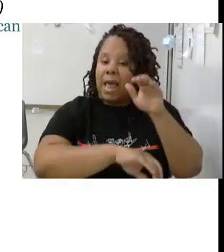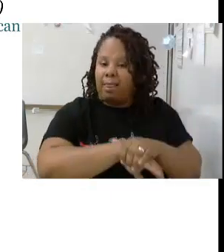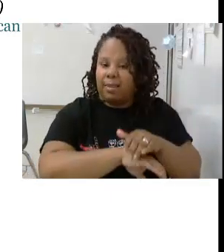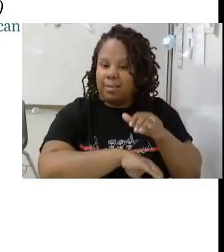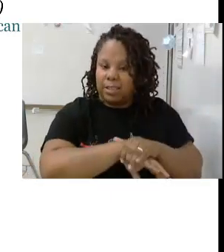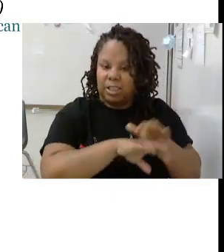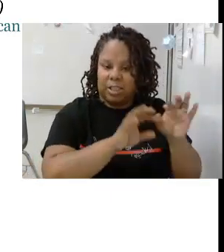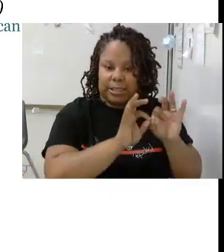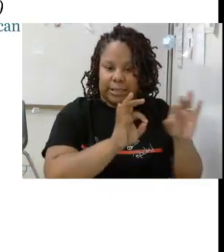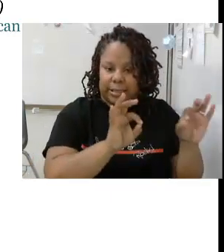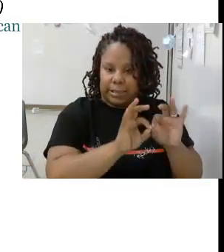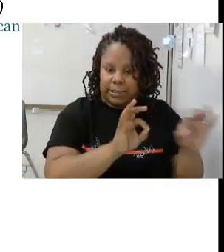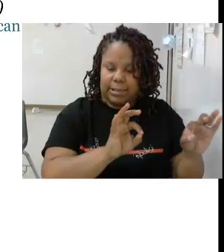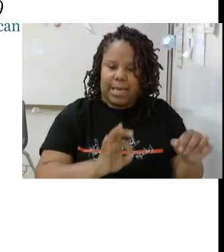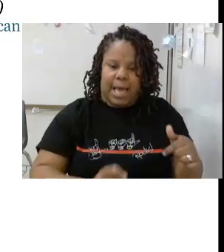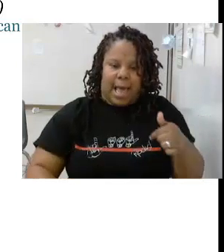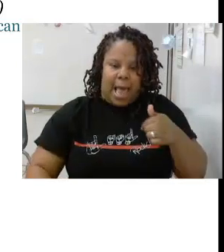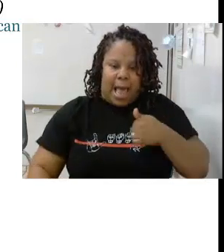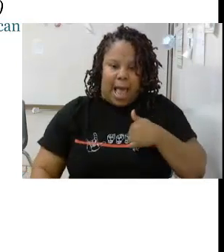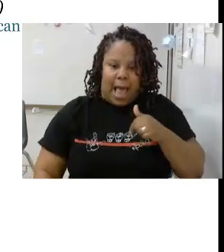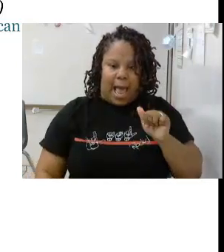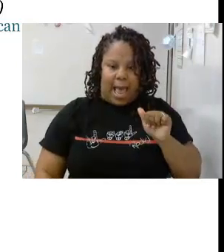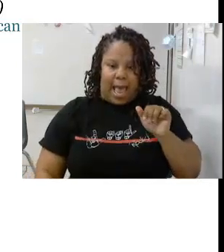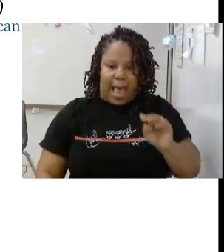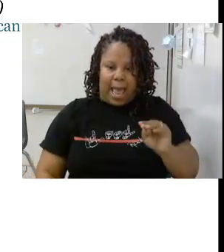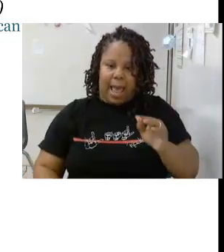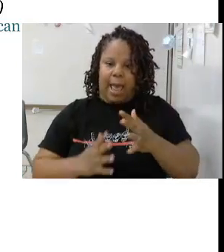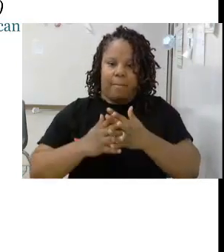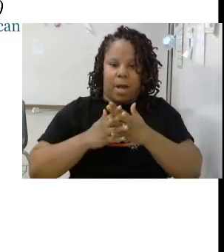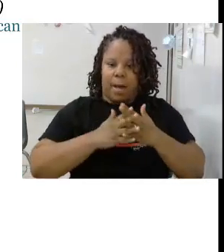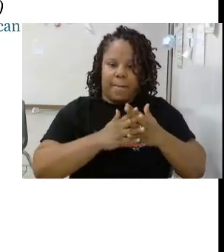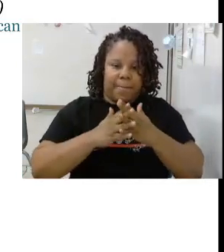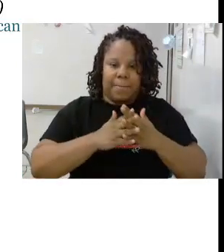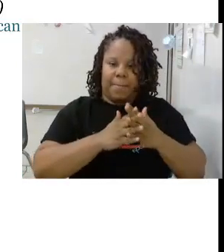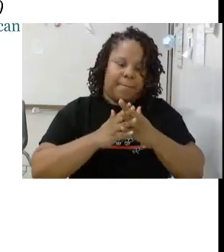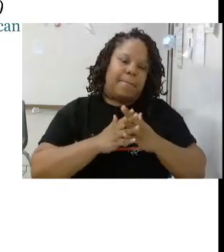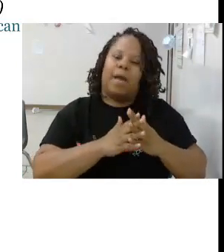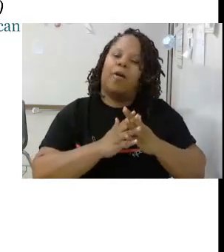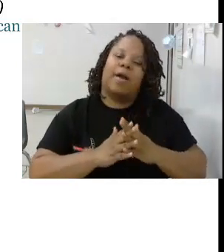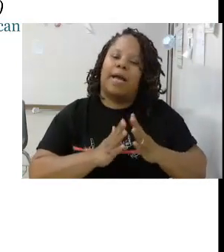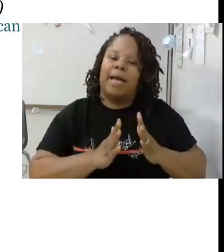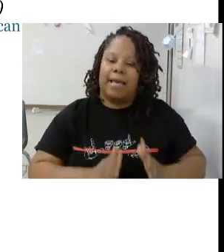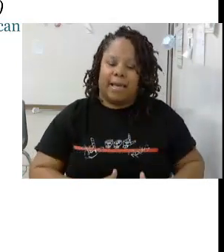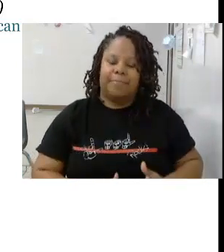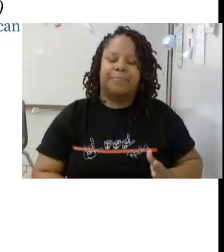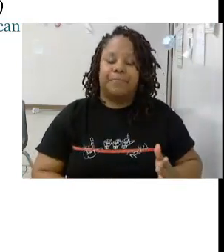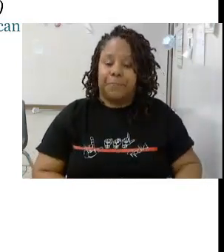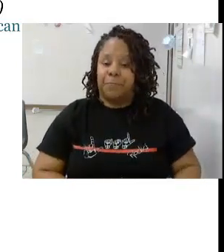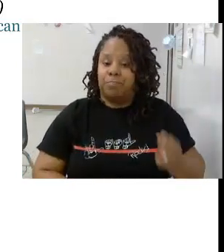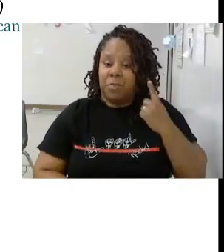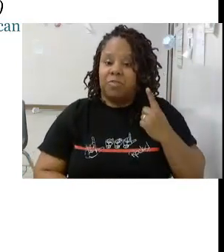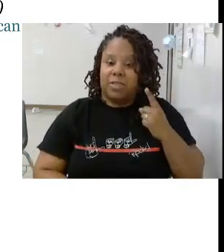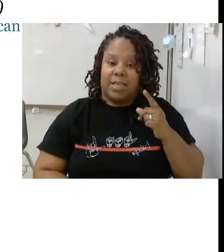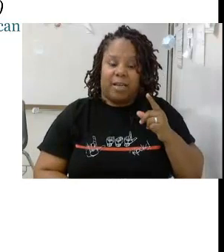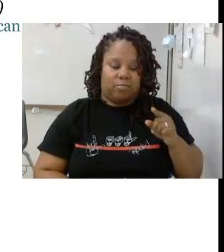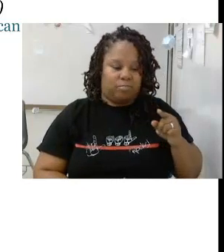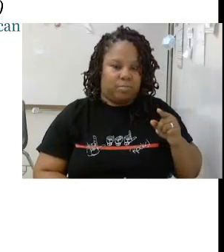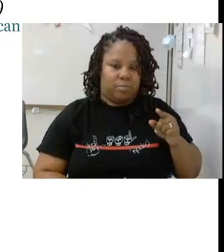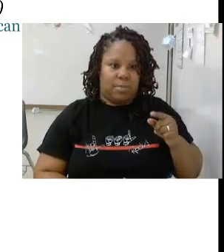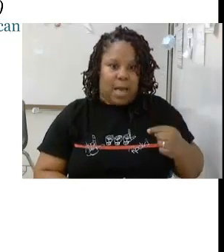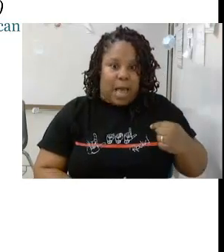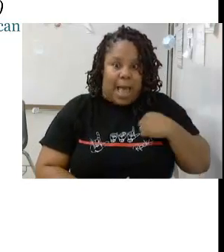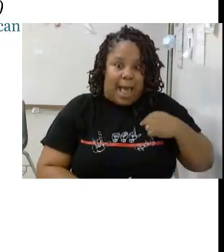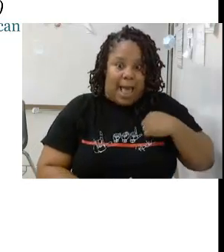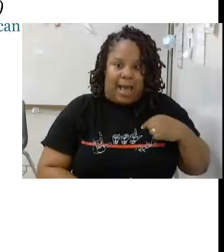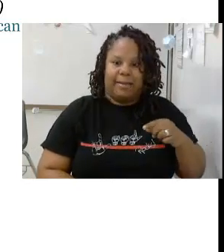am American, the subject of the sentence is I and the object of the sentence is American. In